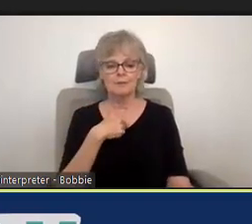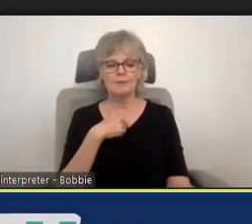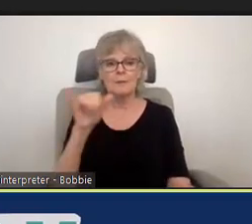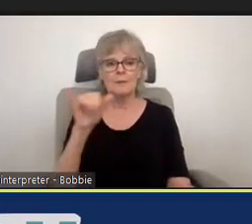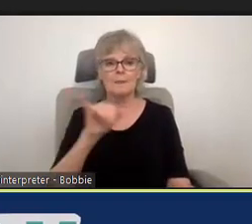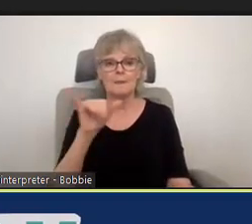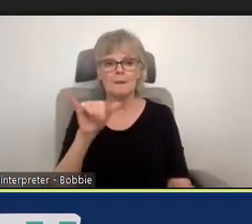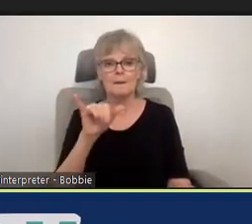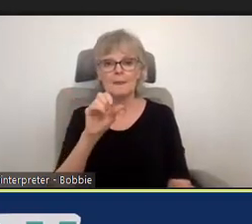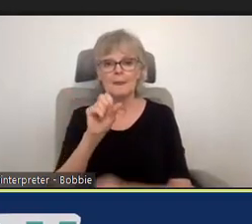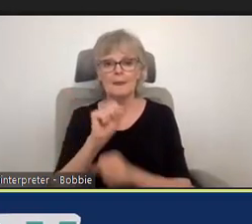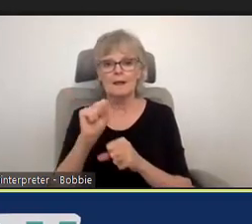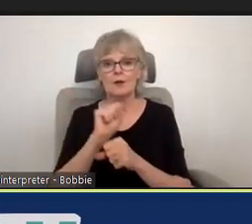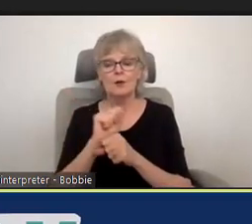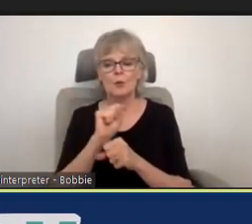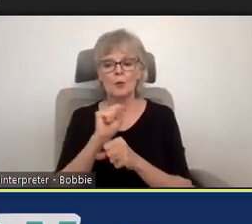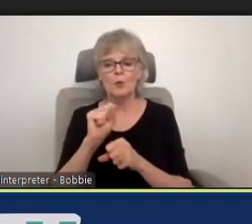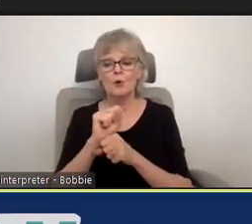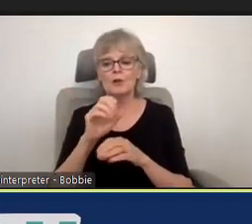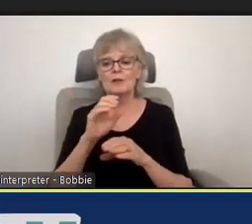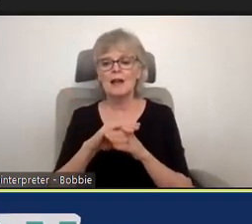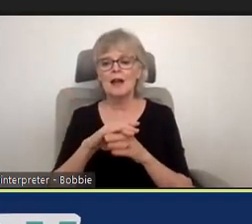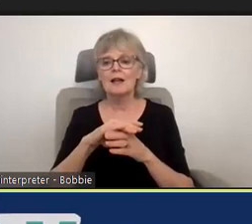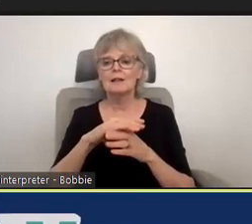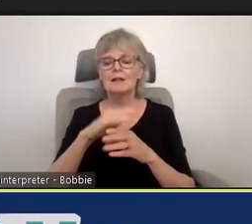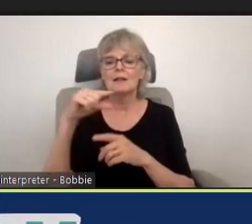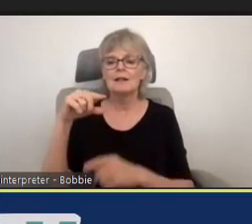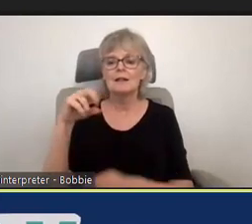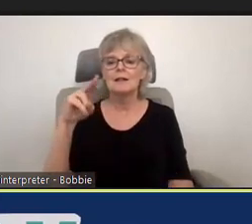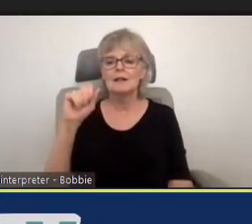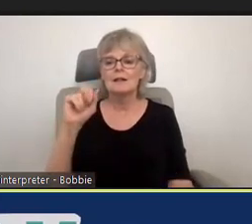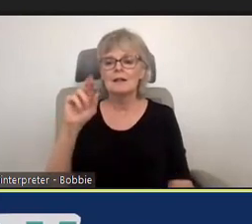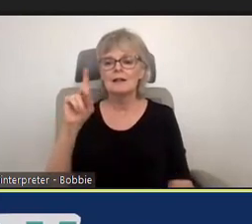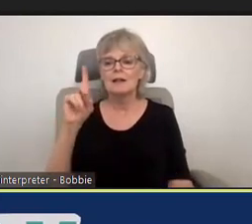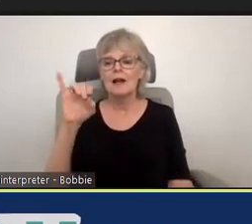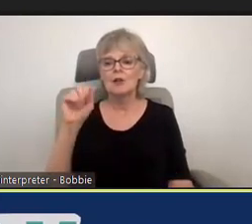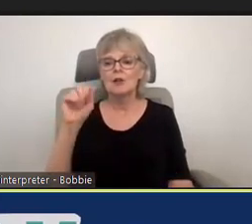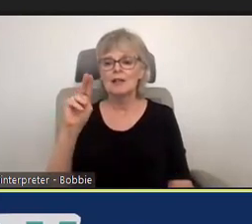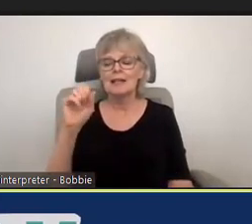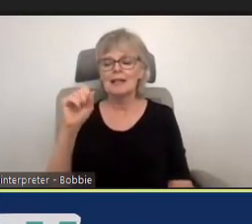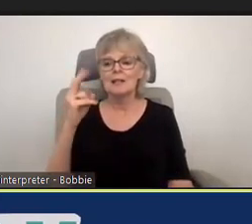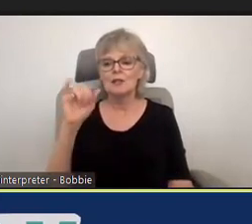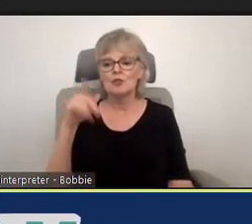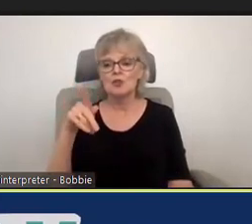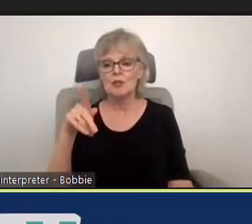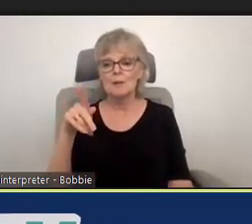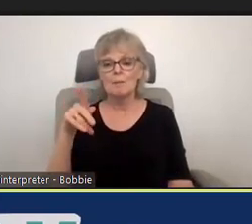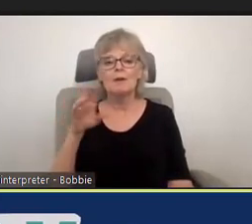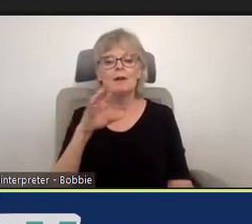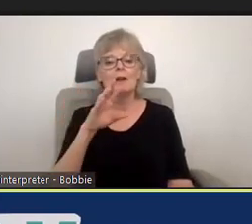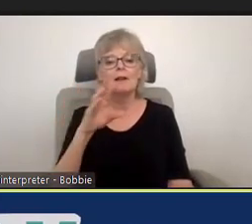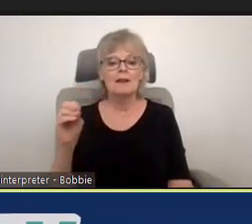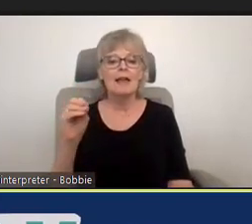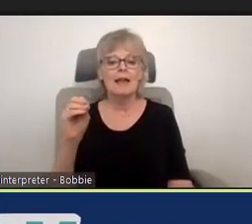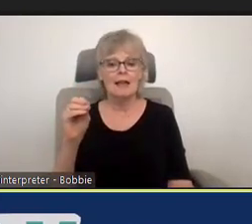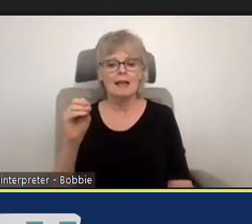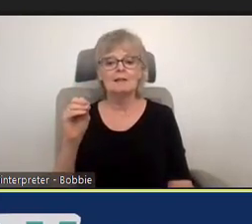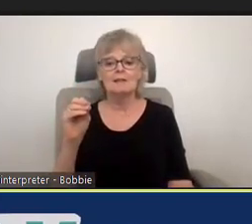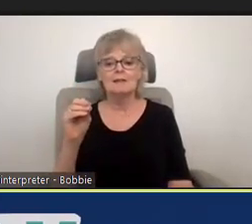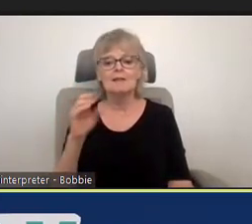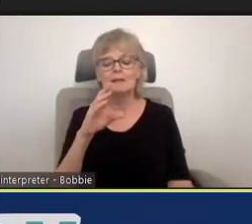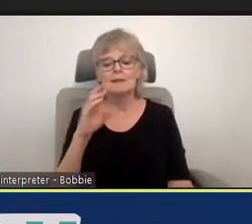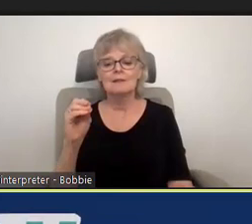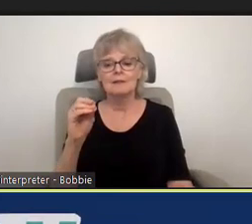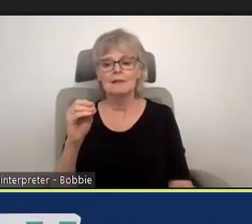had been working on guardianship and supported decision-making, and in our series of